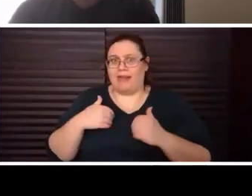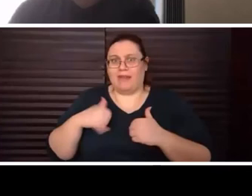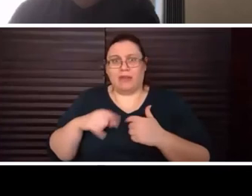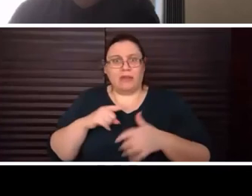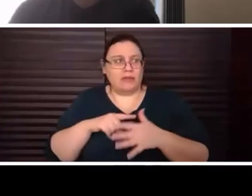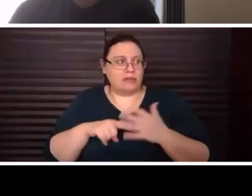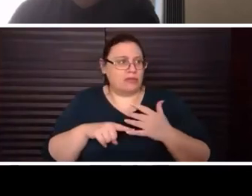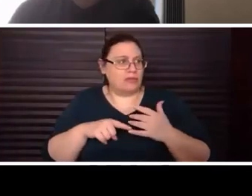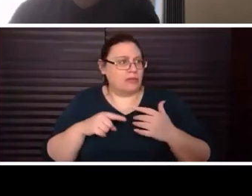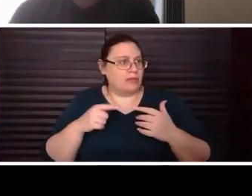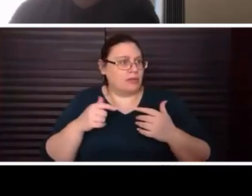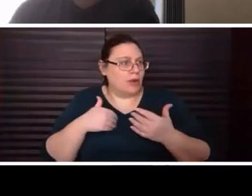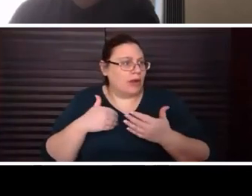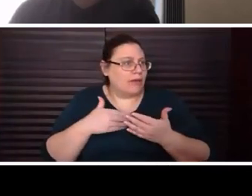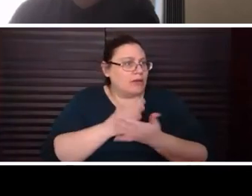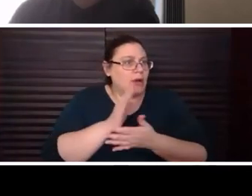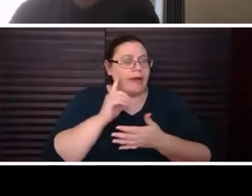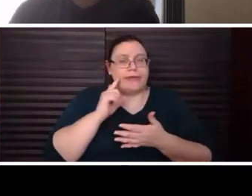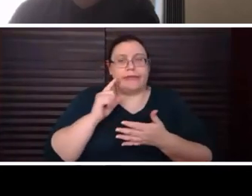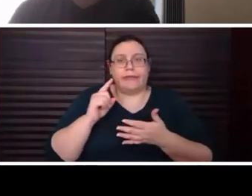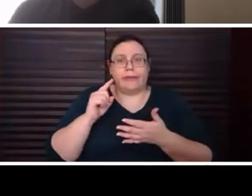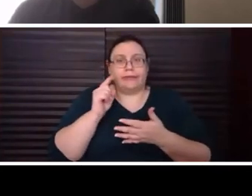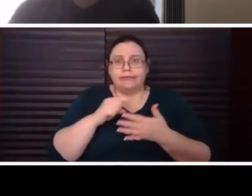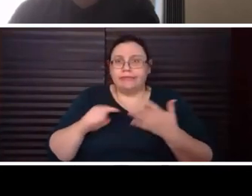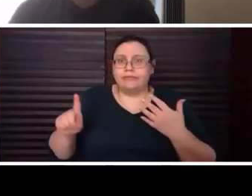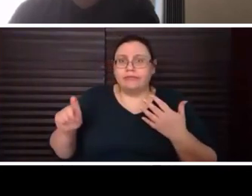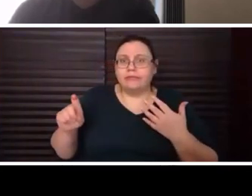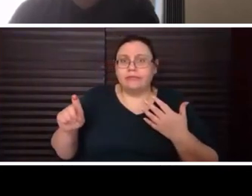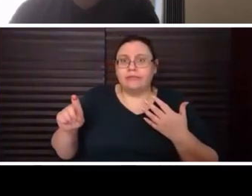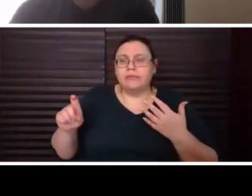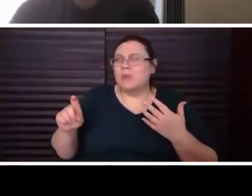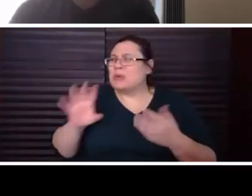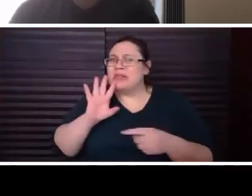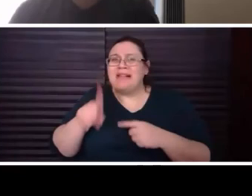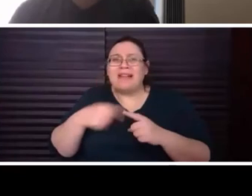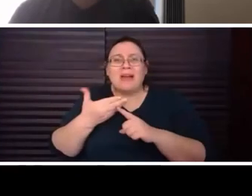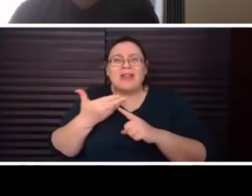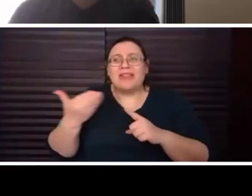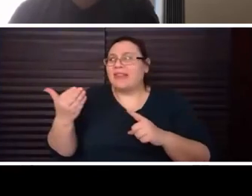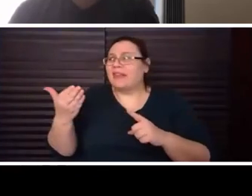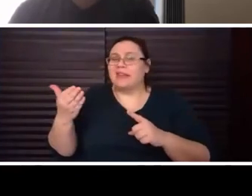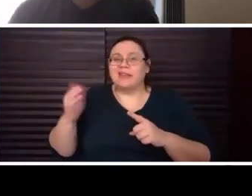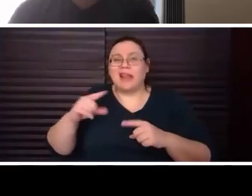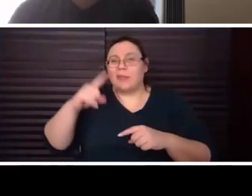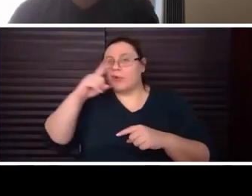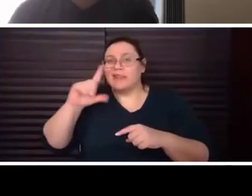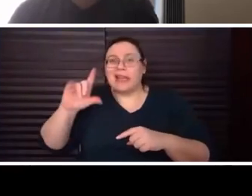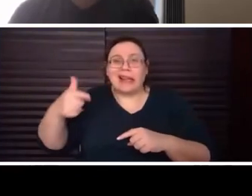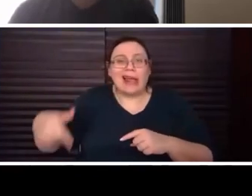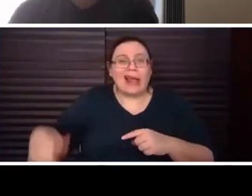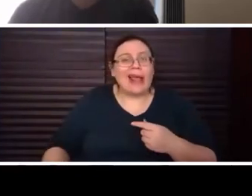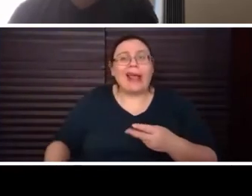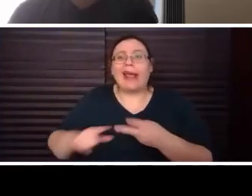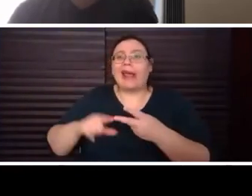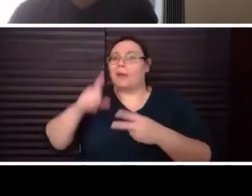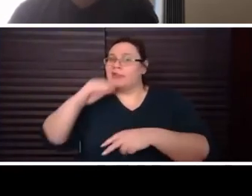I deserve to have this? And we're talking about things like prosthetic legs, prosthetic